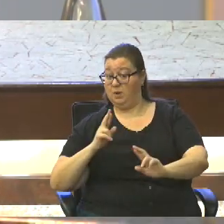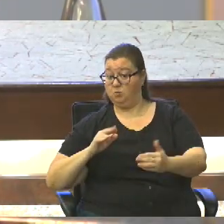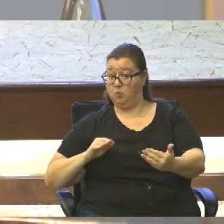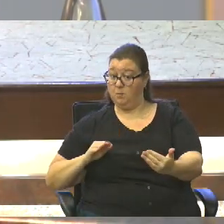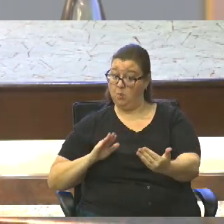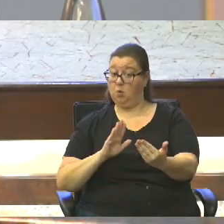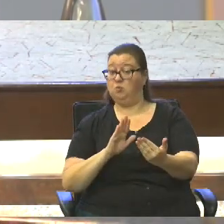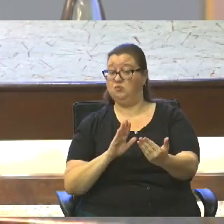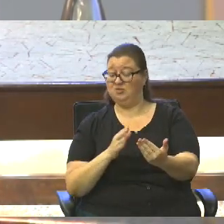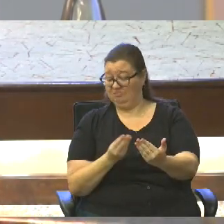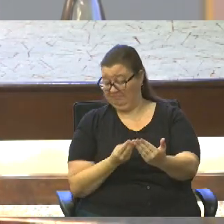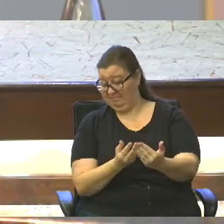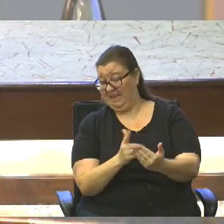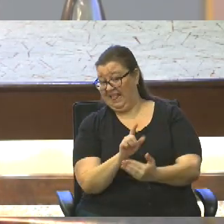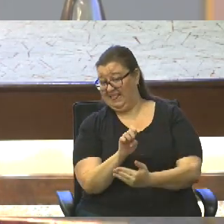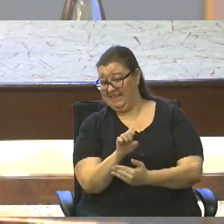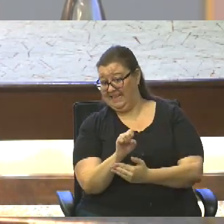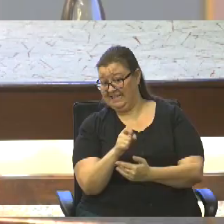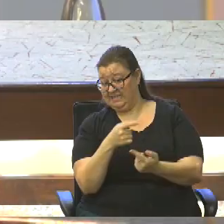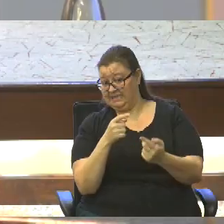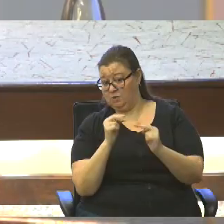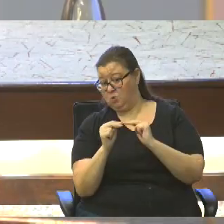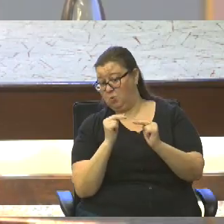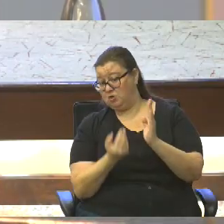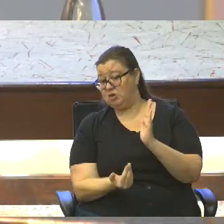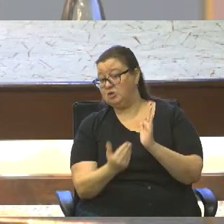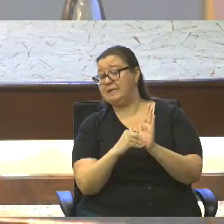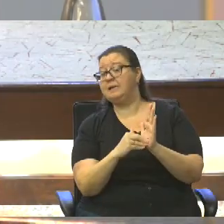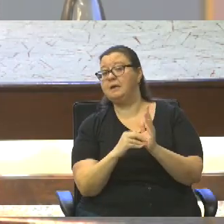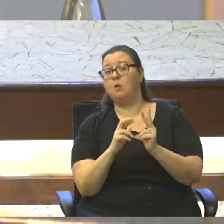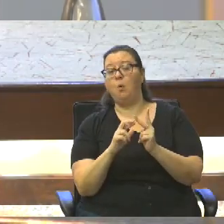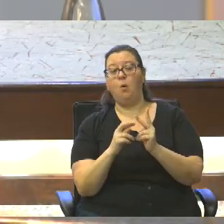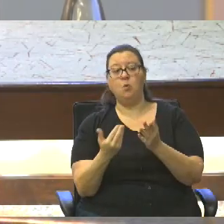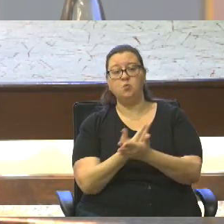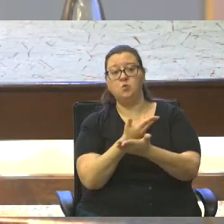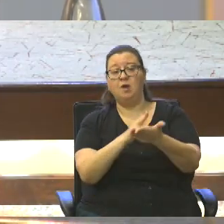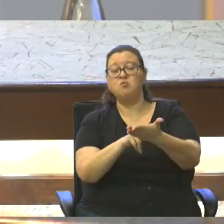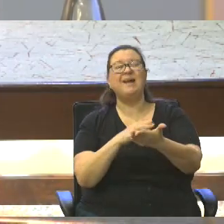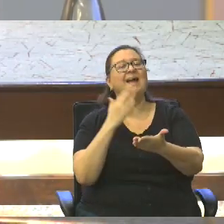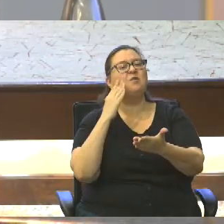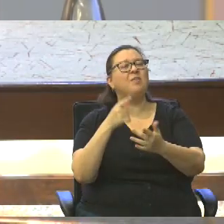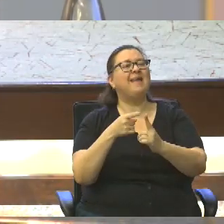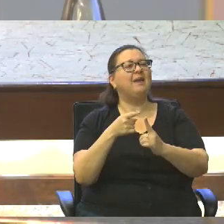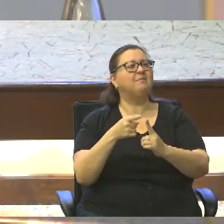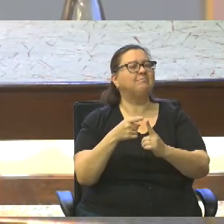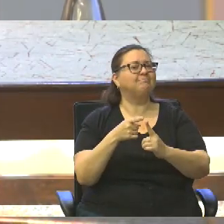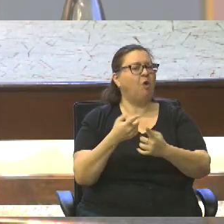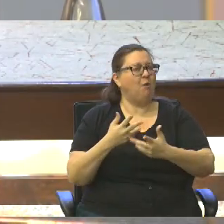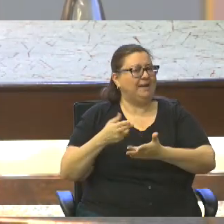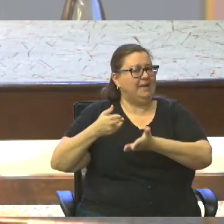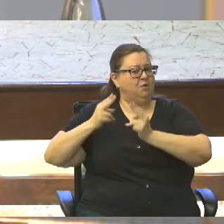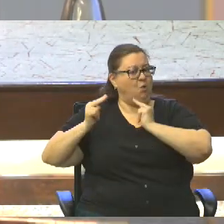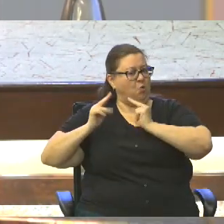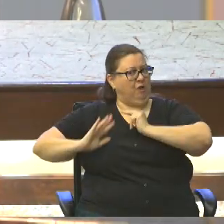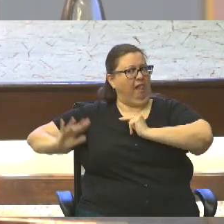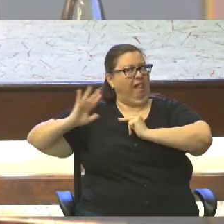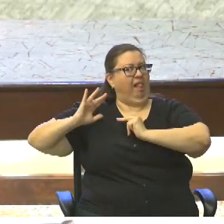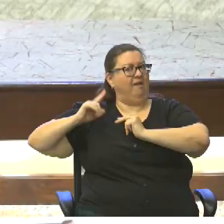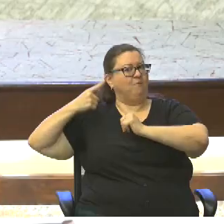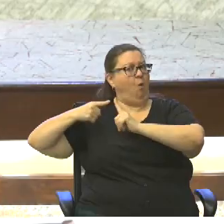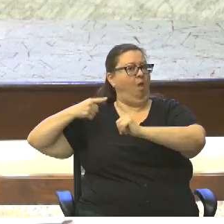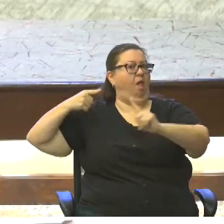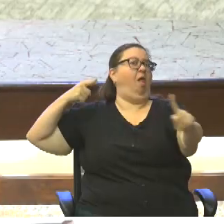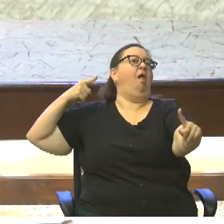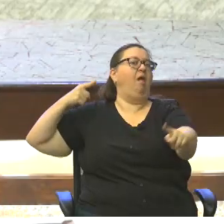lease could be renegotiated? I mean, or, because I understand they're long-term leases? Yes,